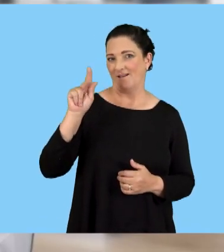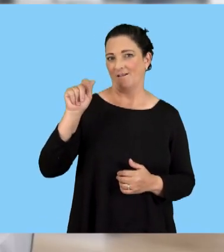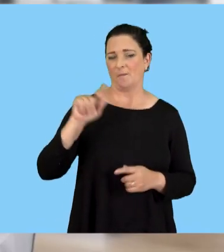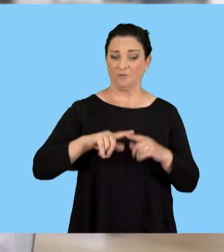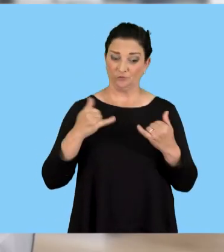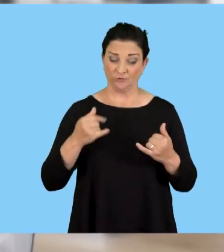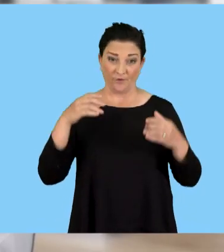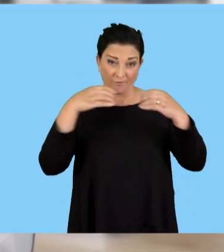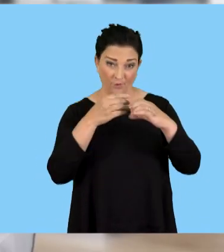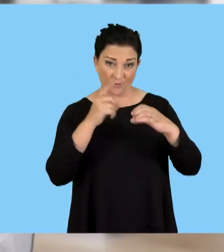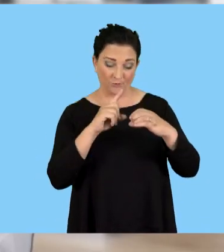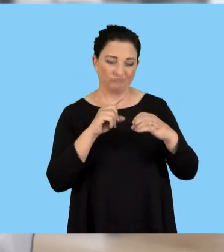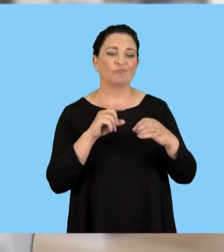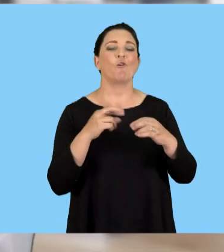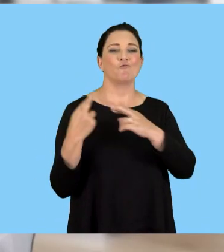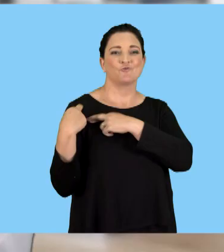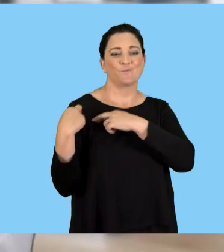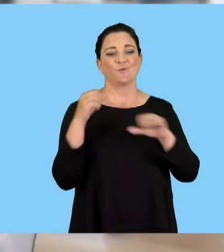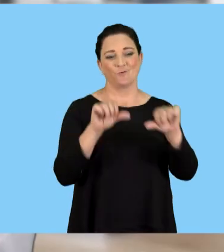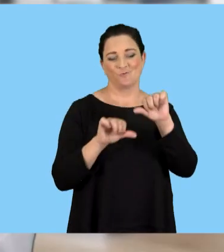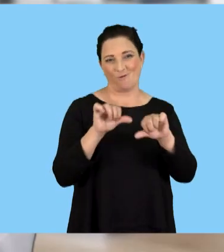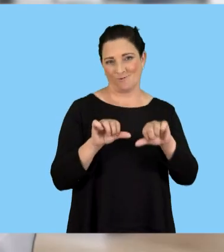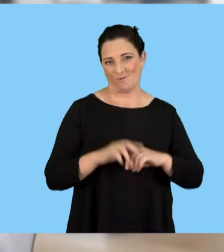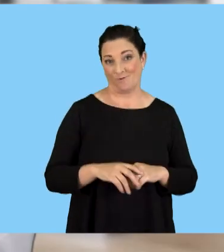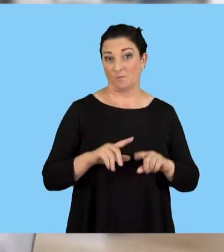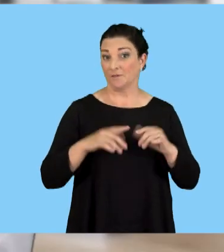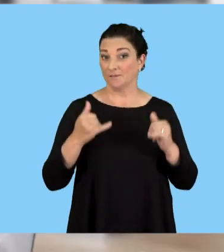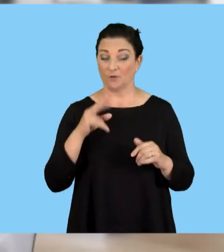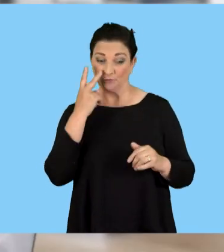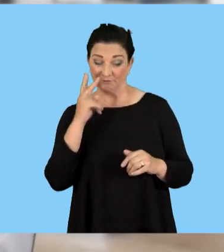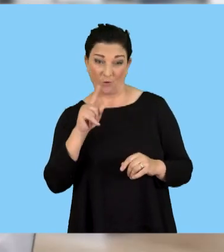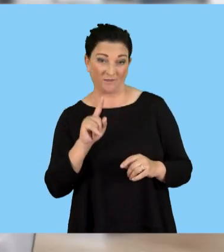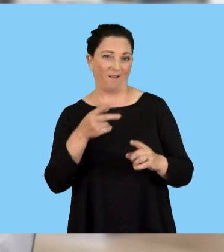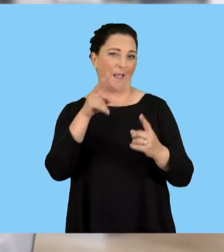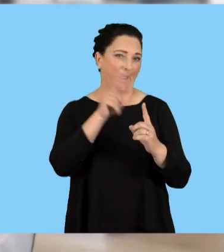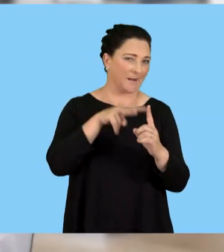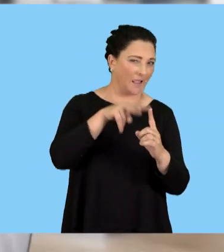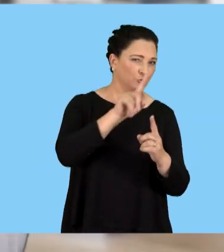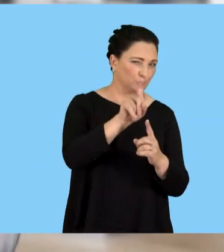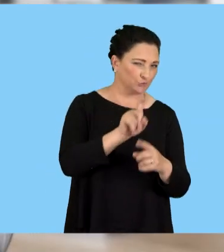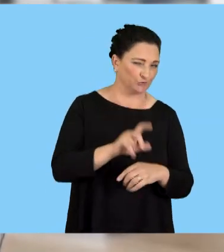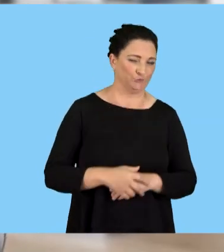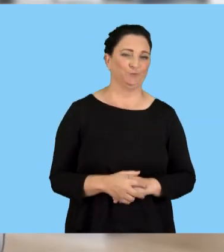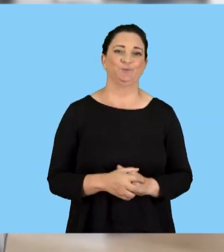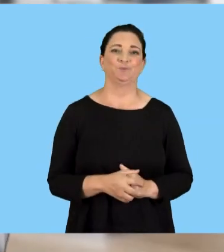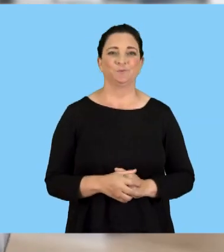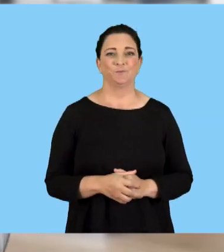into social responsibility. The focus is on our application questions.